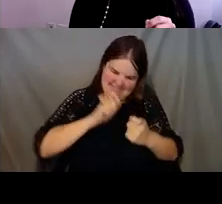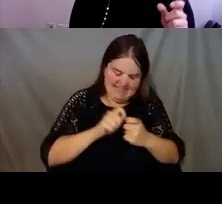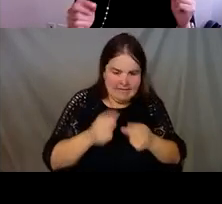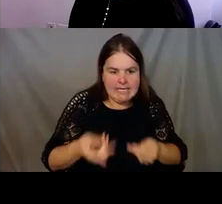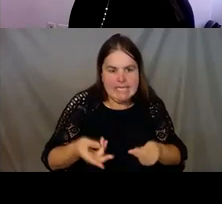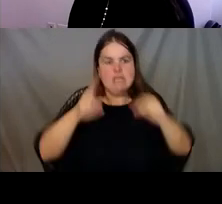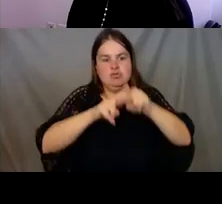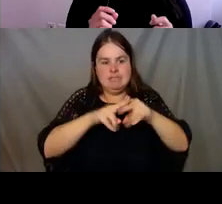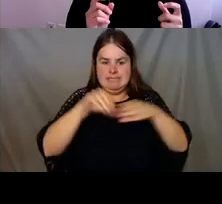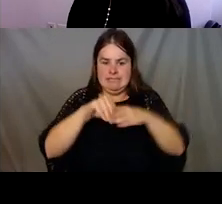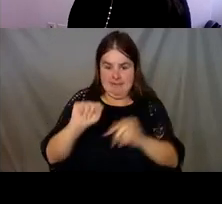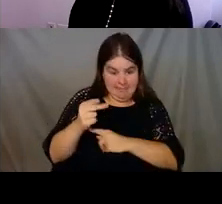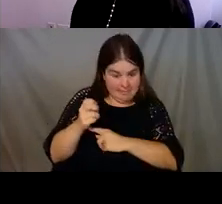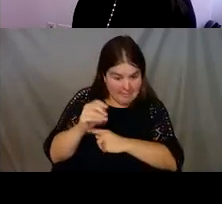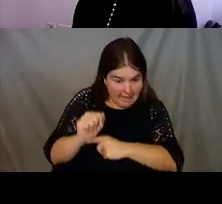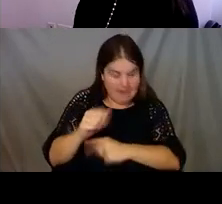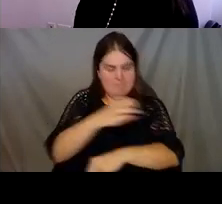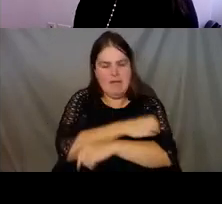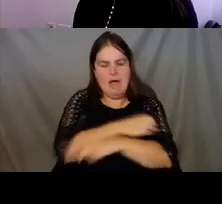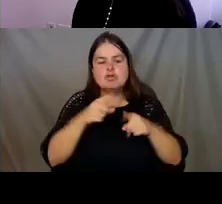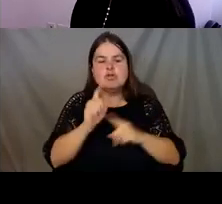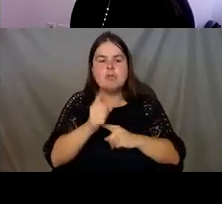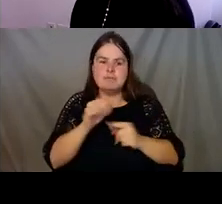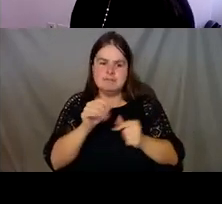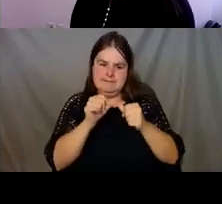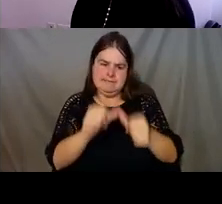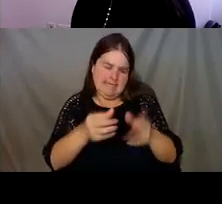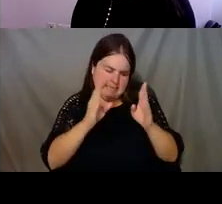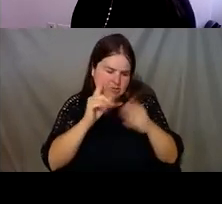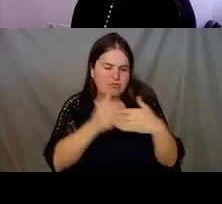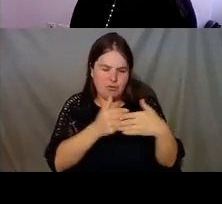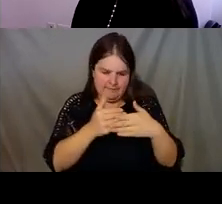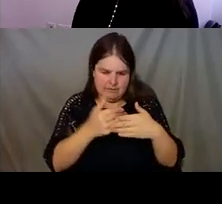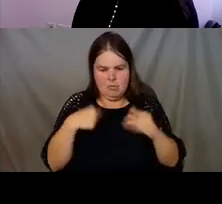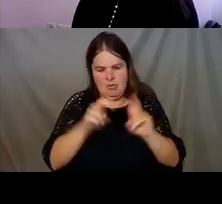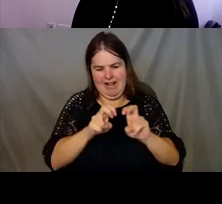theta power during moments of sustained attention for infants.